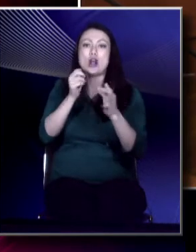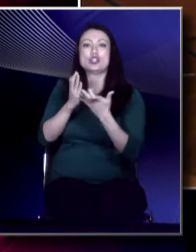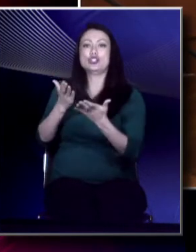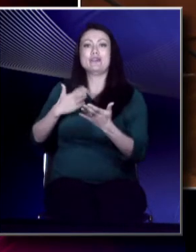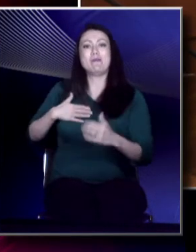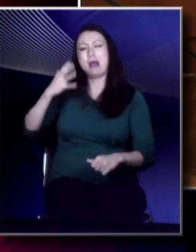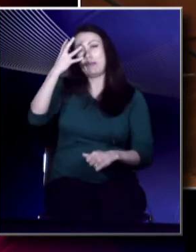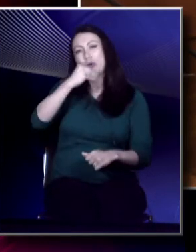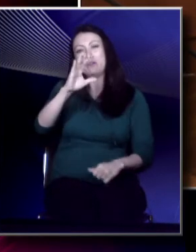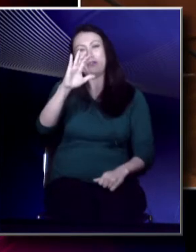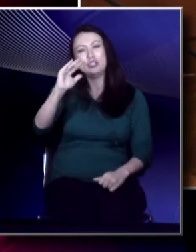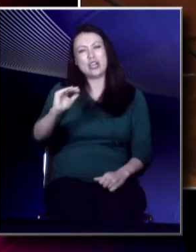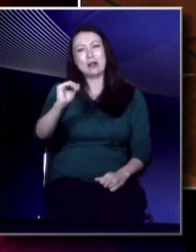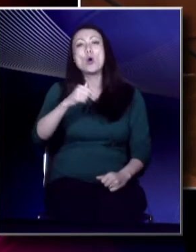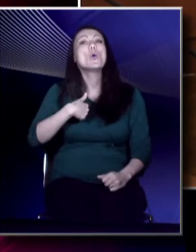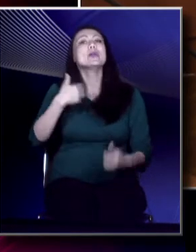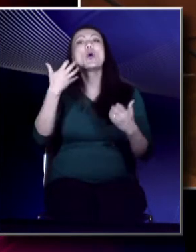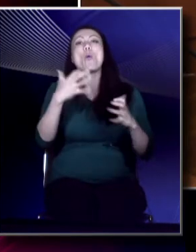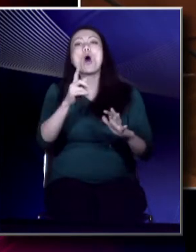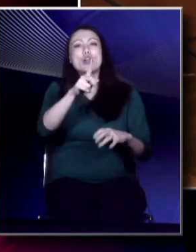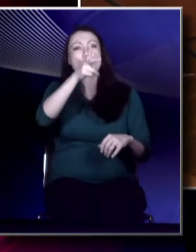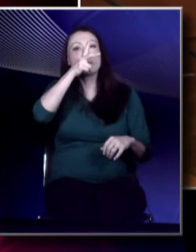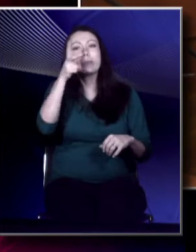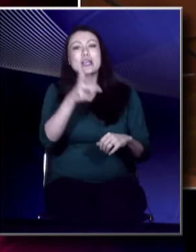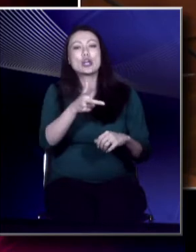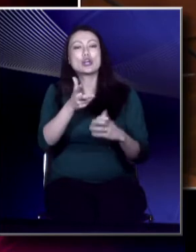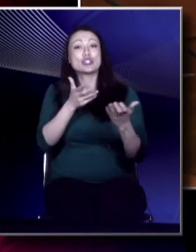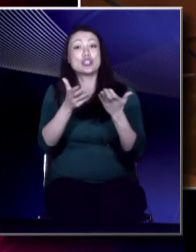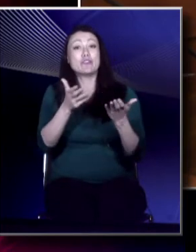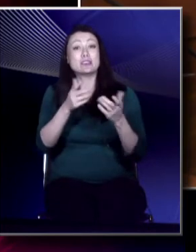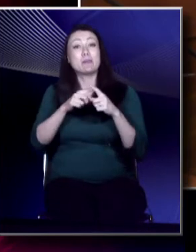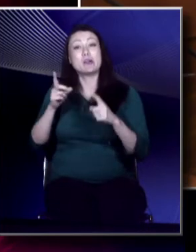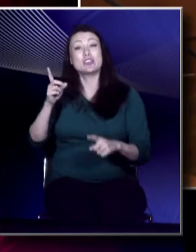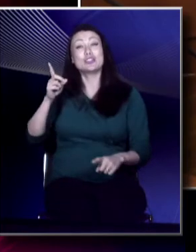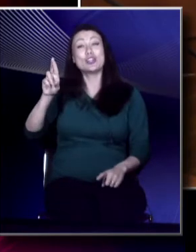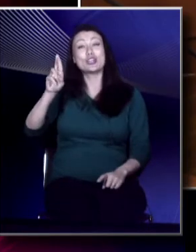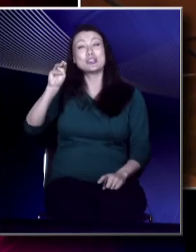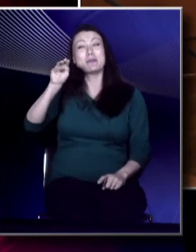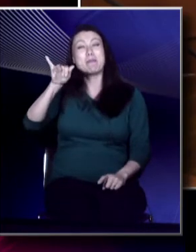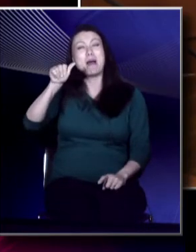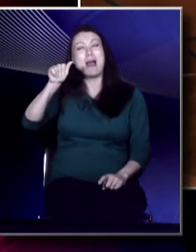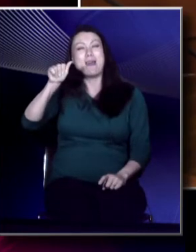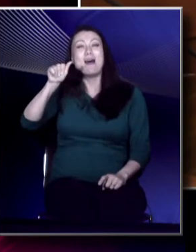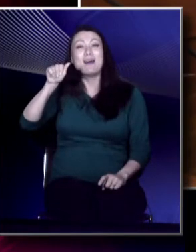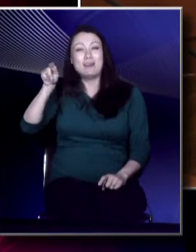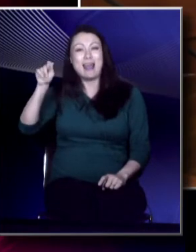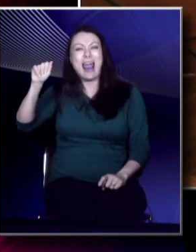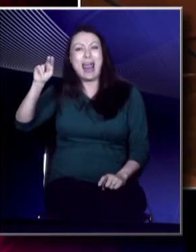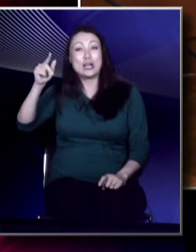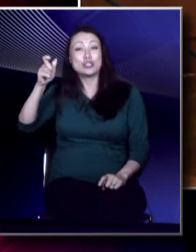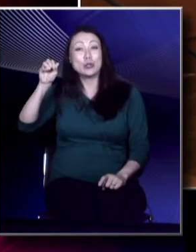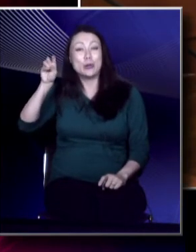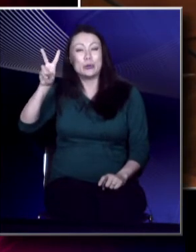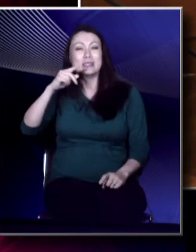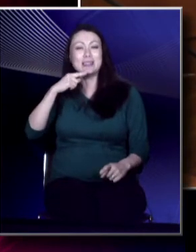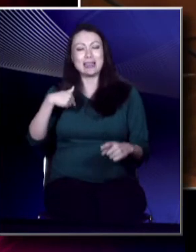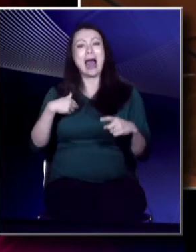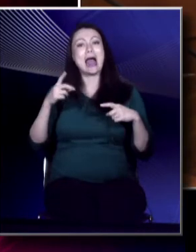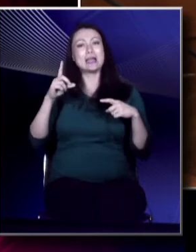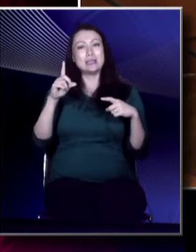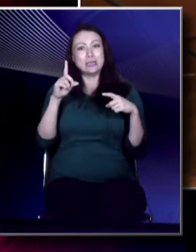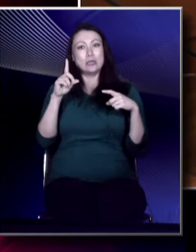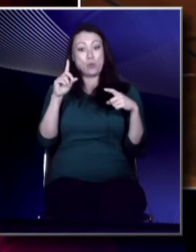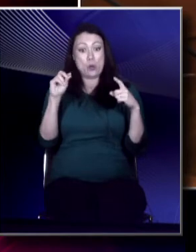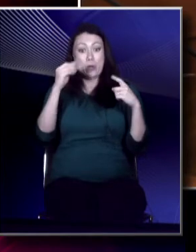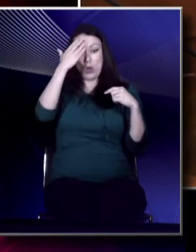We don't want your meager services, but as Dr. Maya Angelou wrote, when we know better, we do better. I did better for my son, and I have a responsibility to do better for